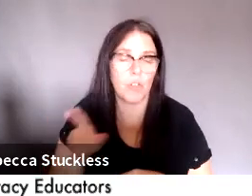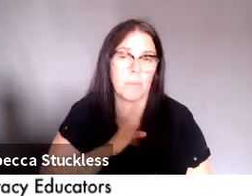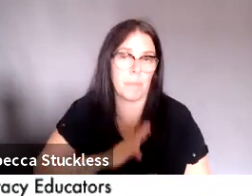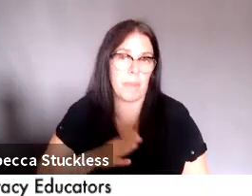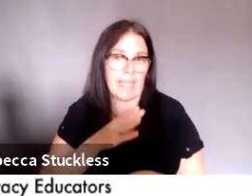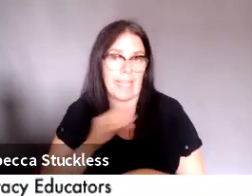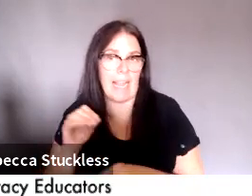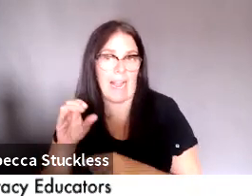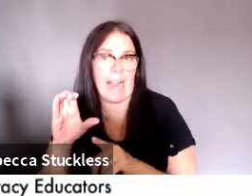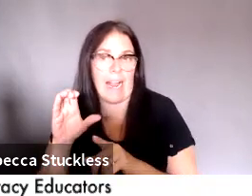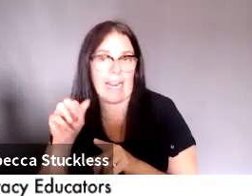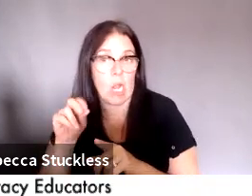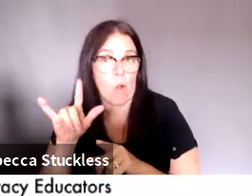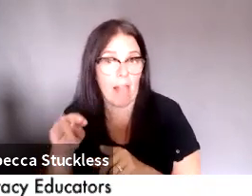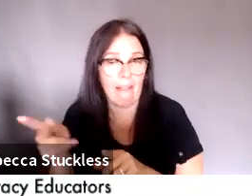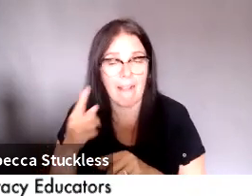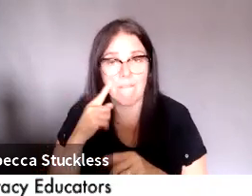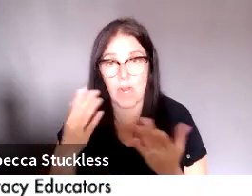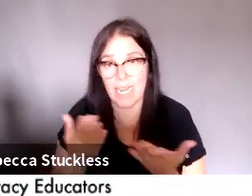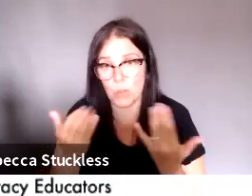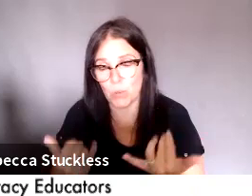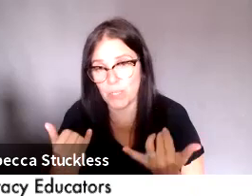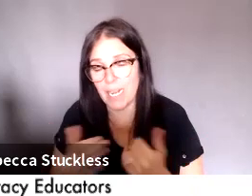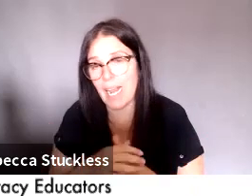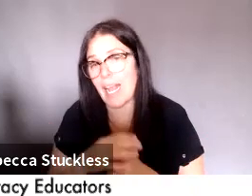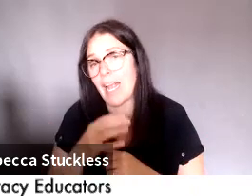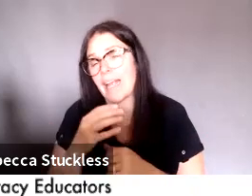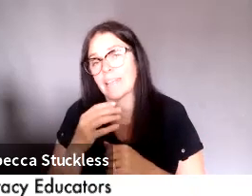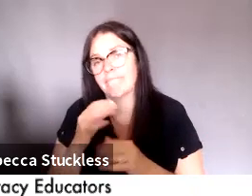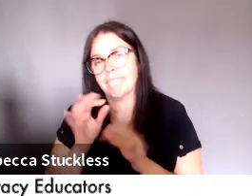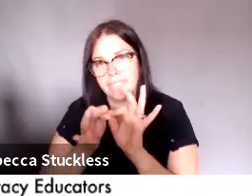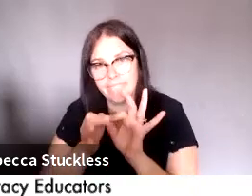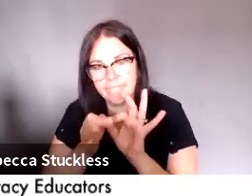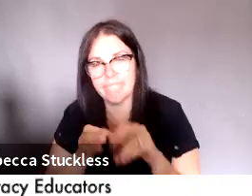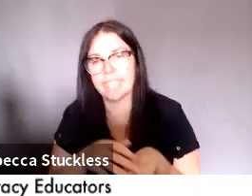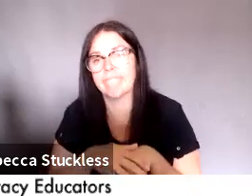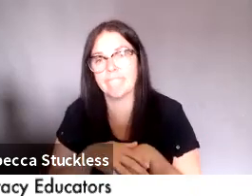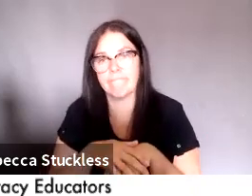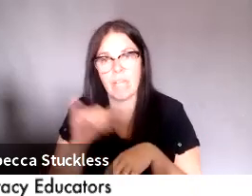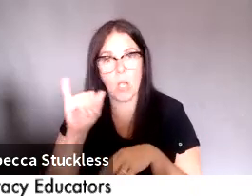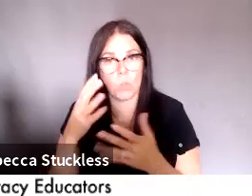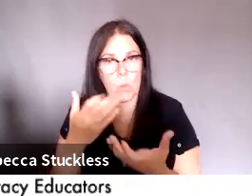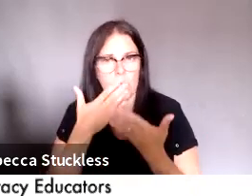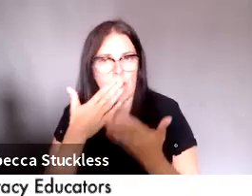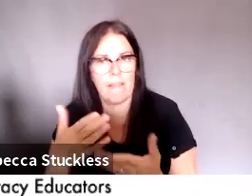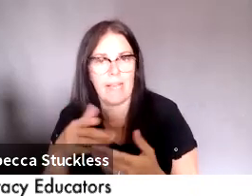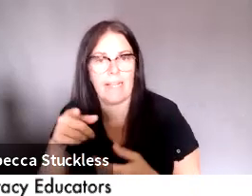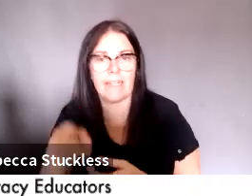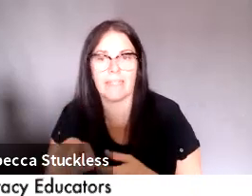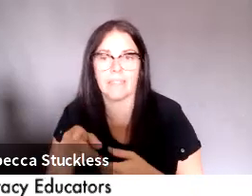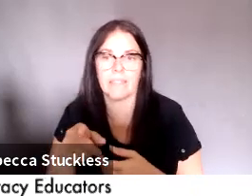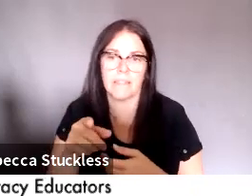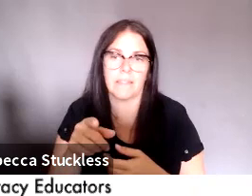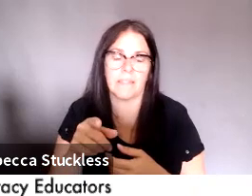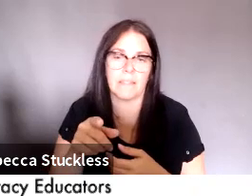Carolyn, for being with us today and doing the ASL interpretation, and also to thank our